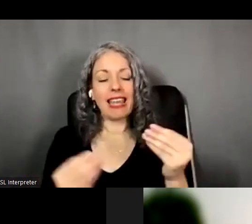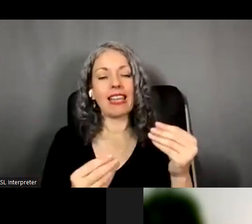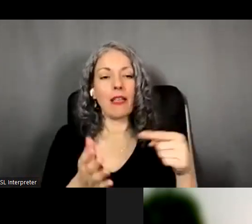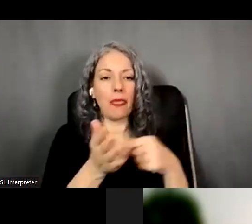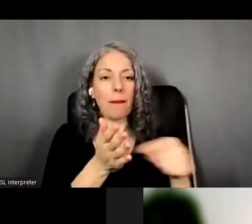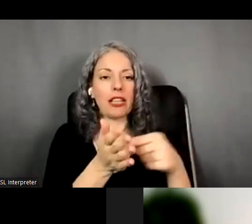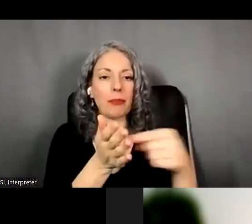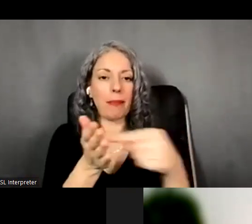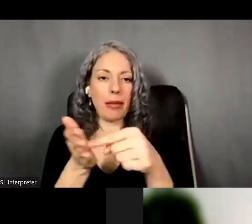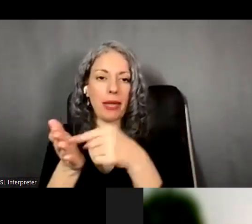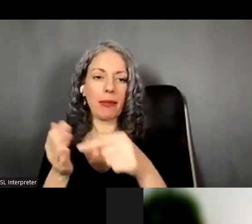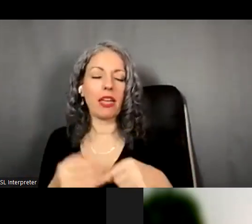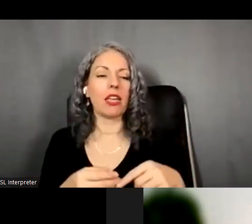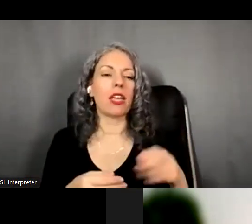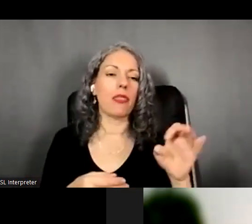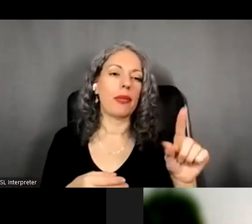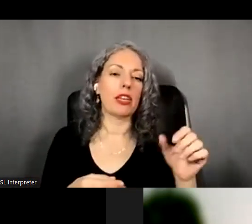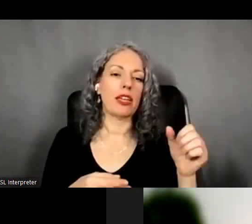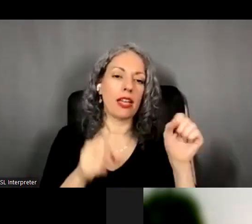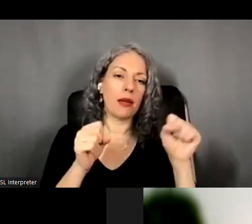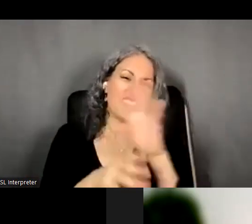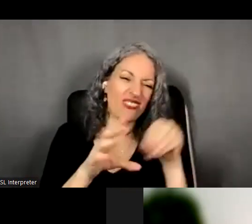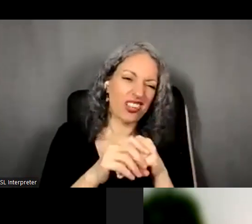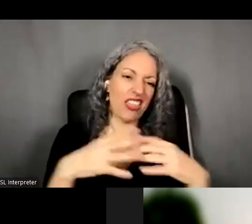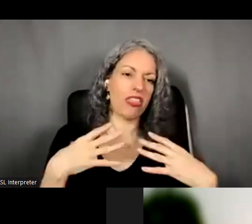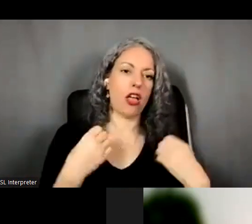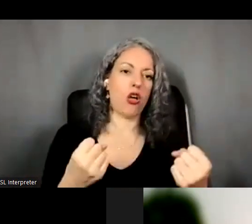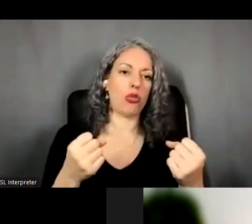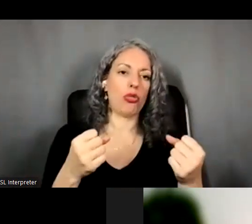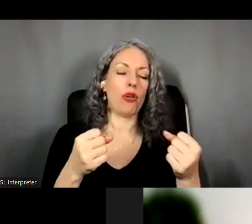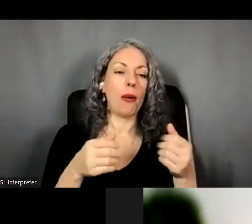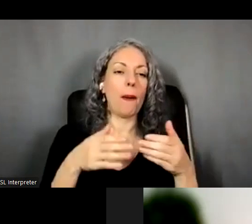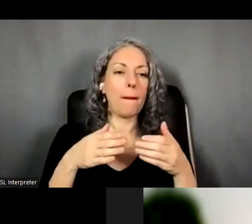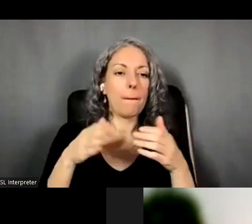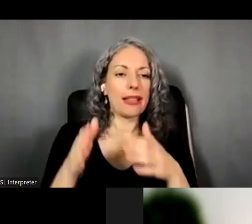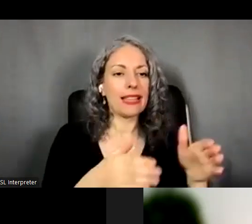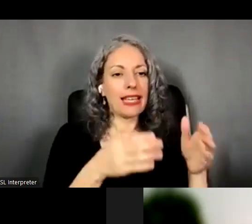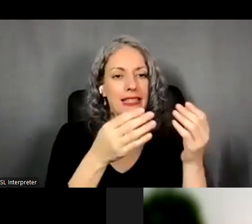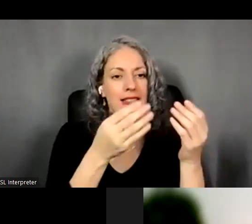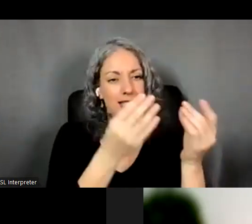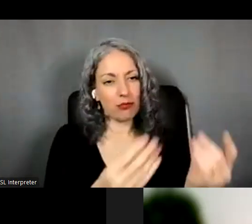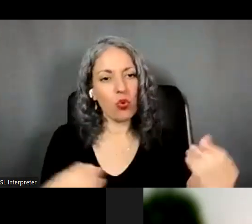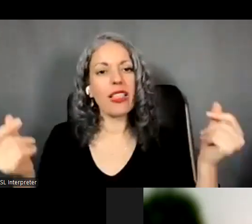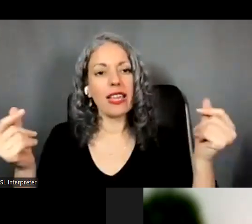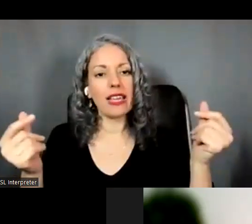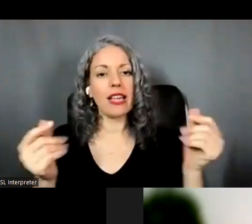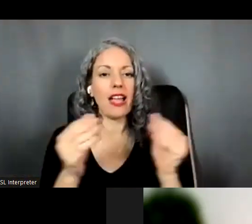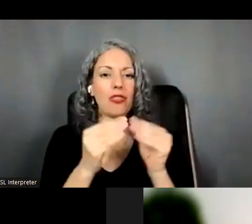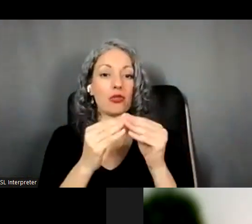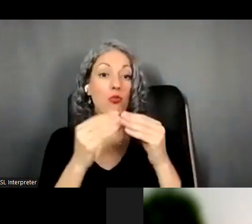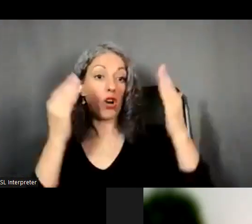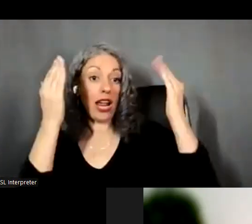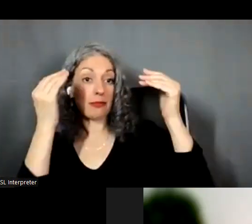processes and be able to integrate into the health plan systems more seamlessly. There's also a little bit more of an expectation